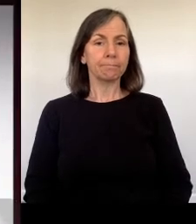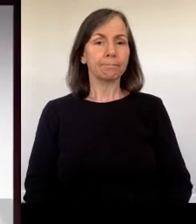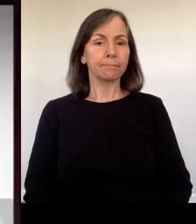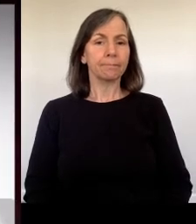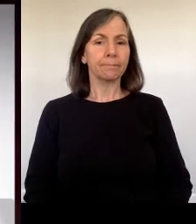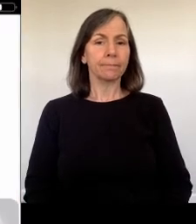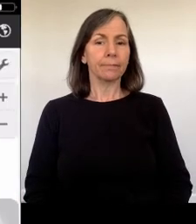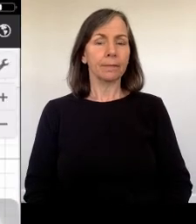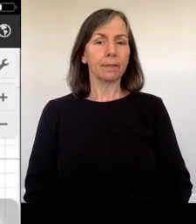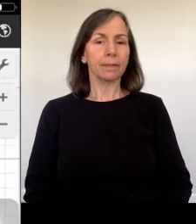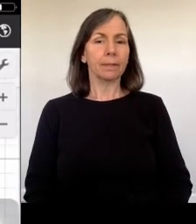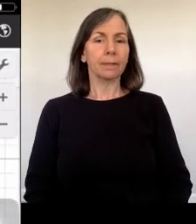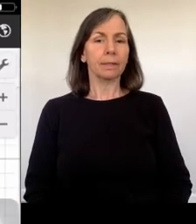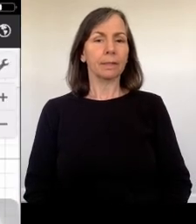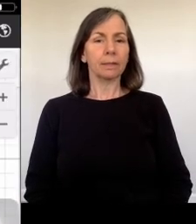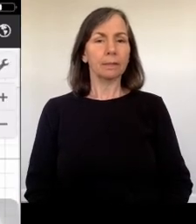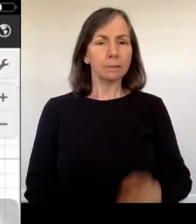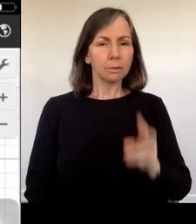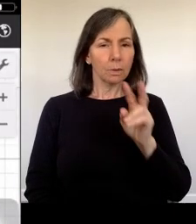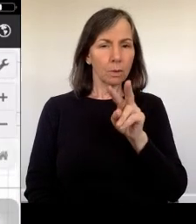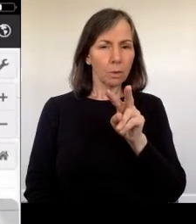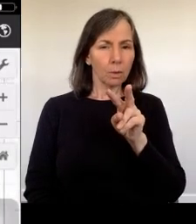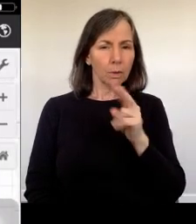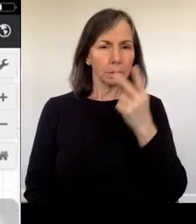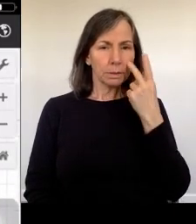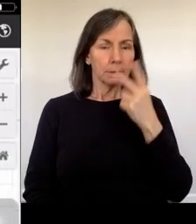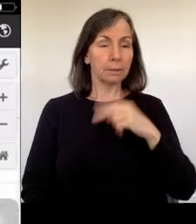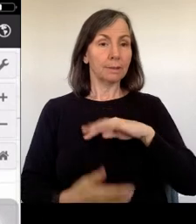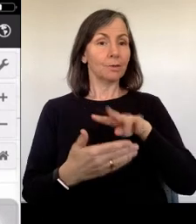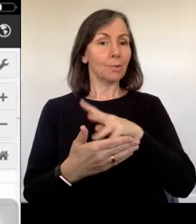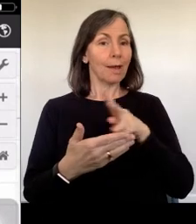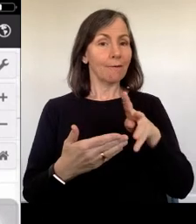So let's look at our graph.